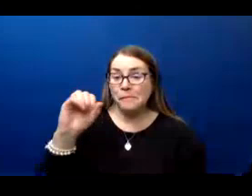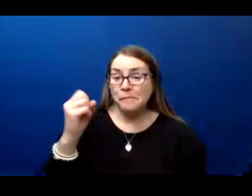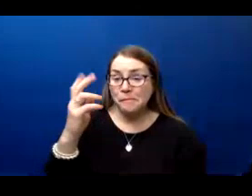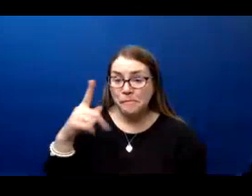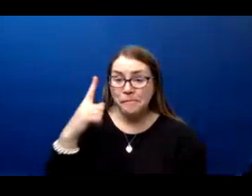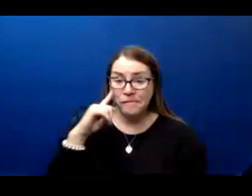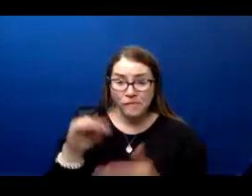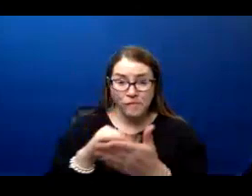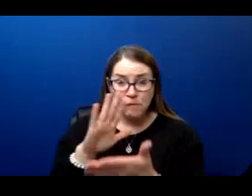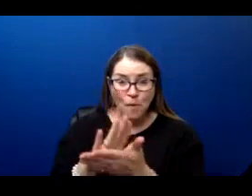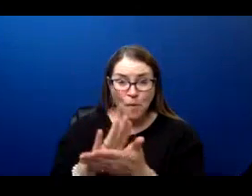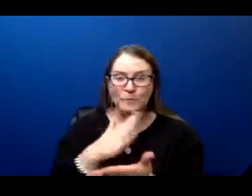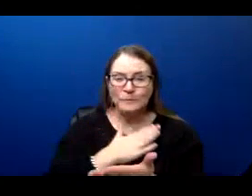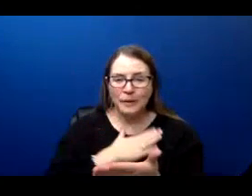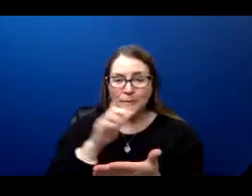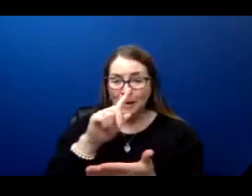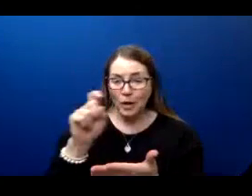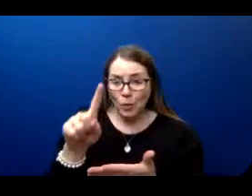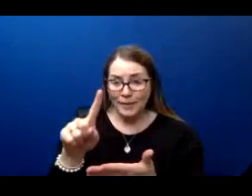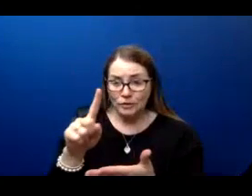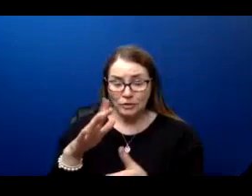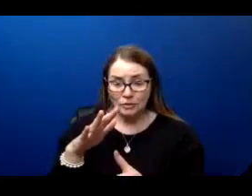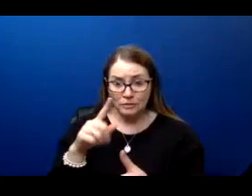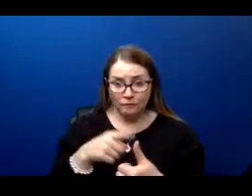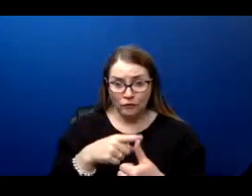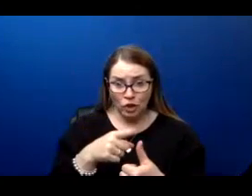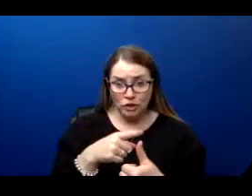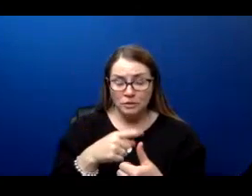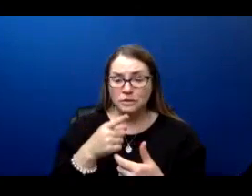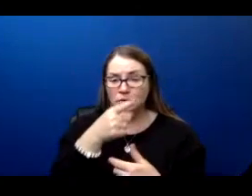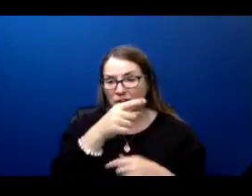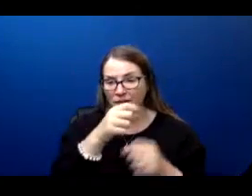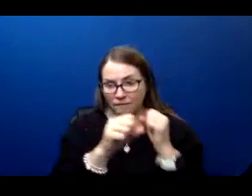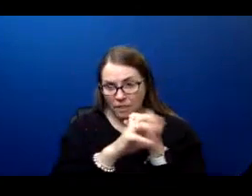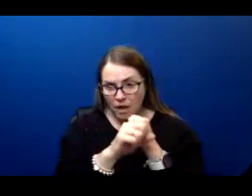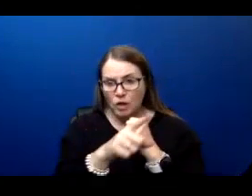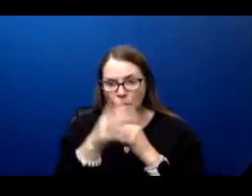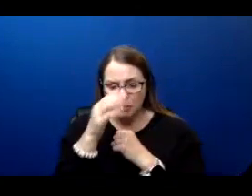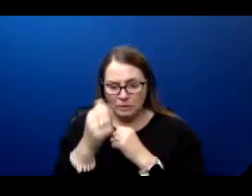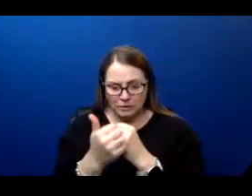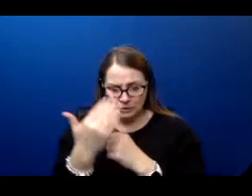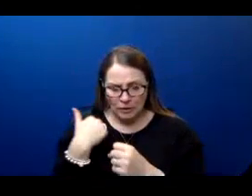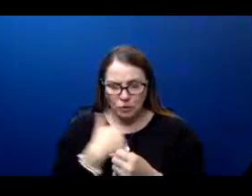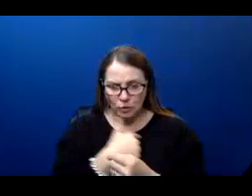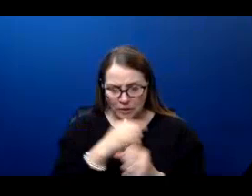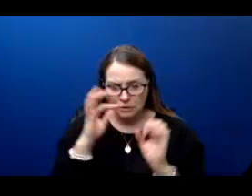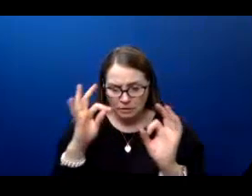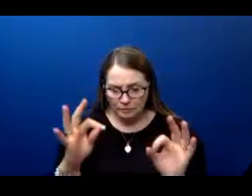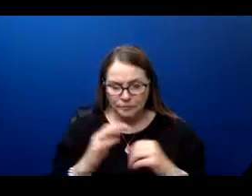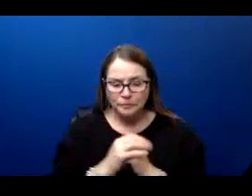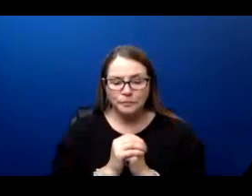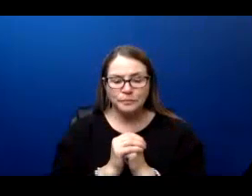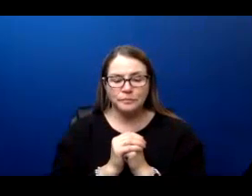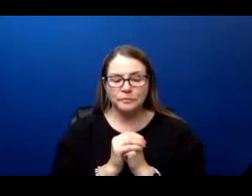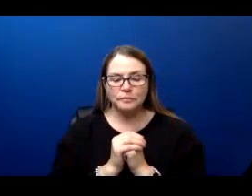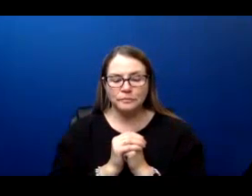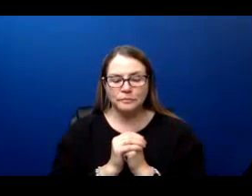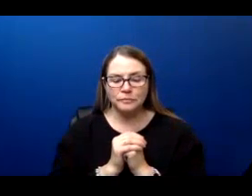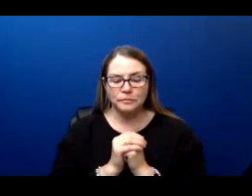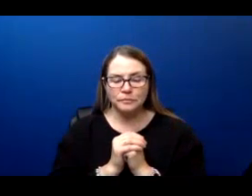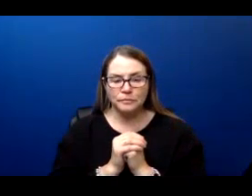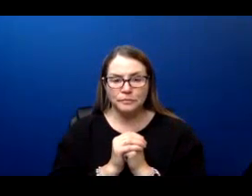think you just said my question number one was how could we get this flyer, and you're going to get that flyer into our email box.